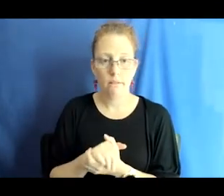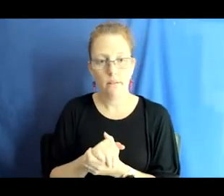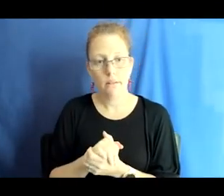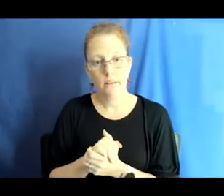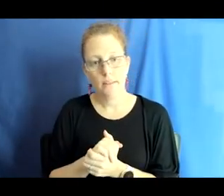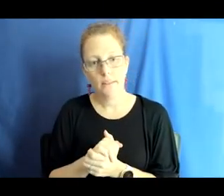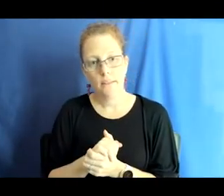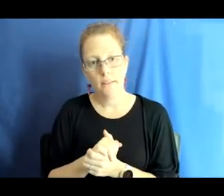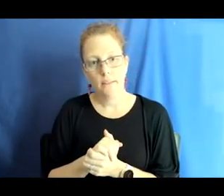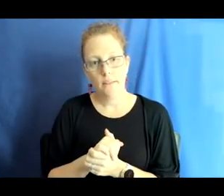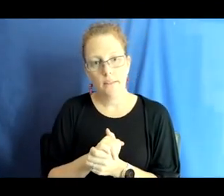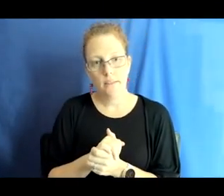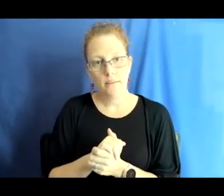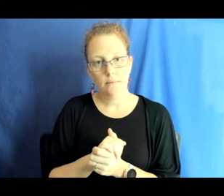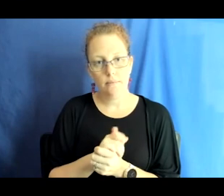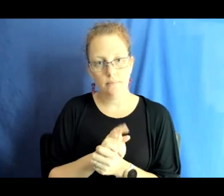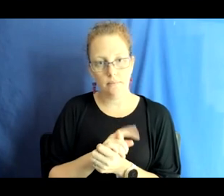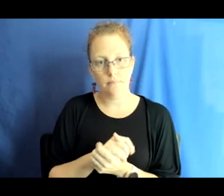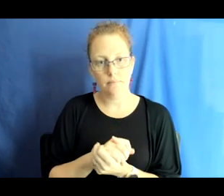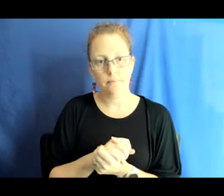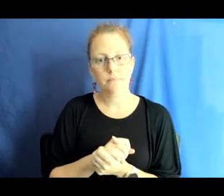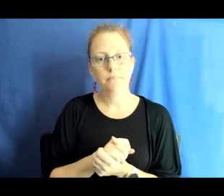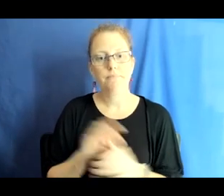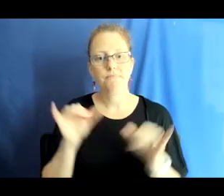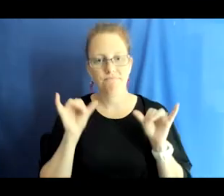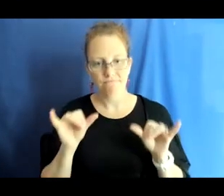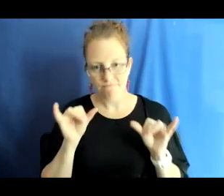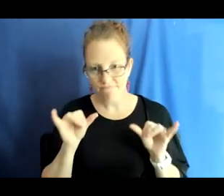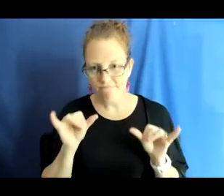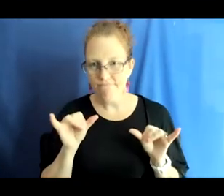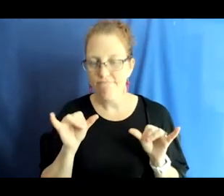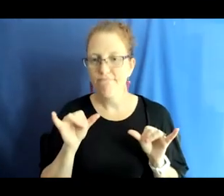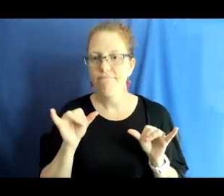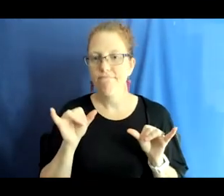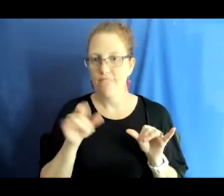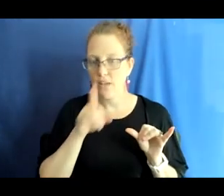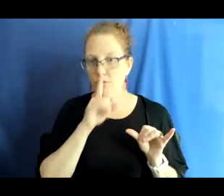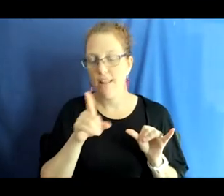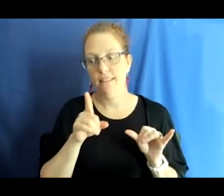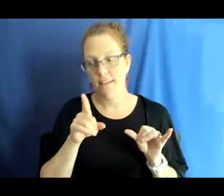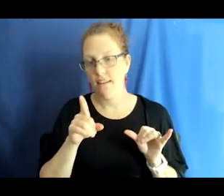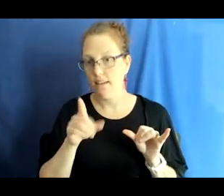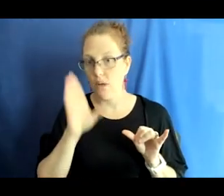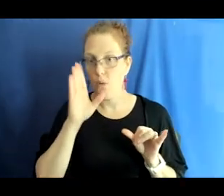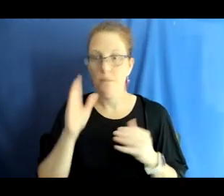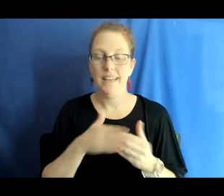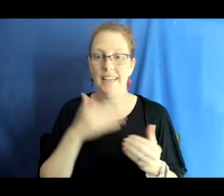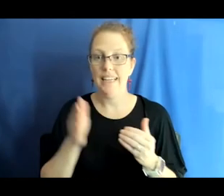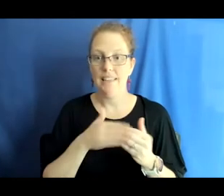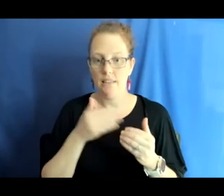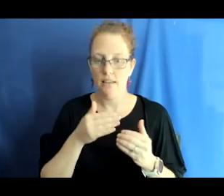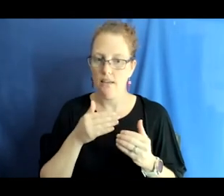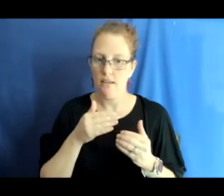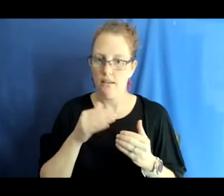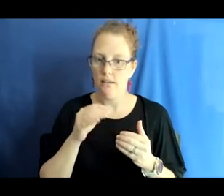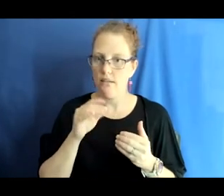Well, and taking the tact you took with making the film, it would have been really easy to turn you into